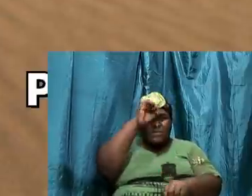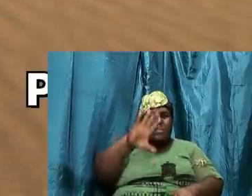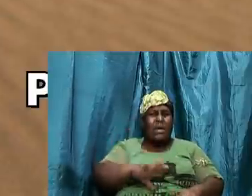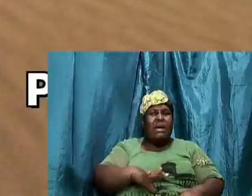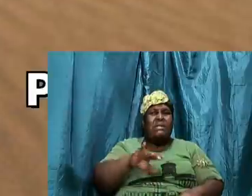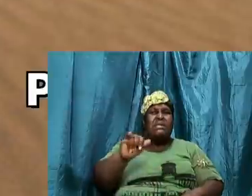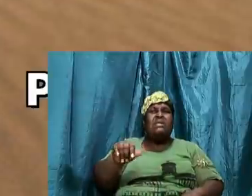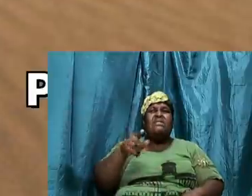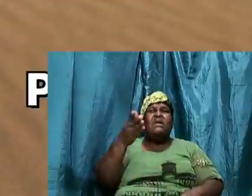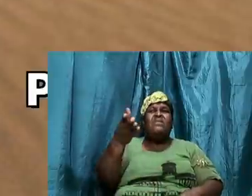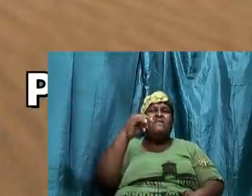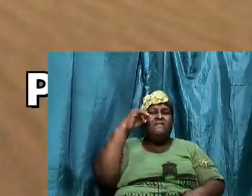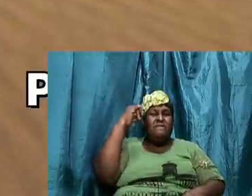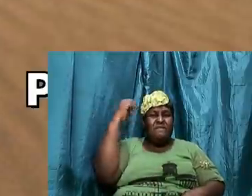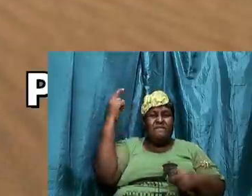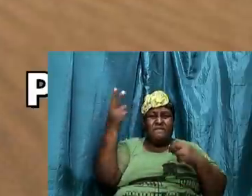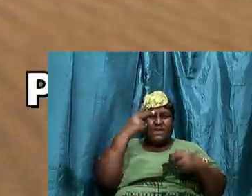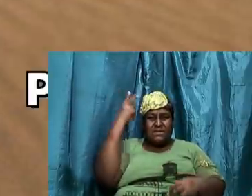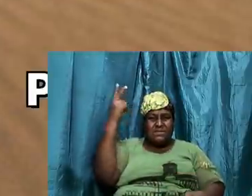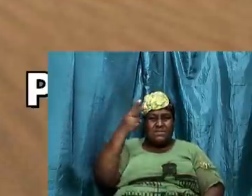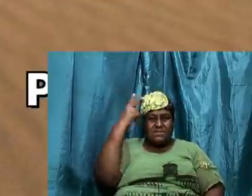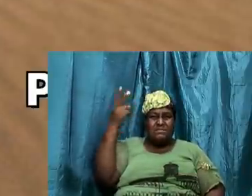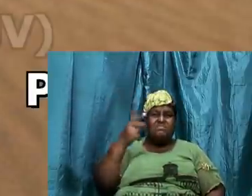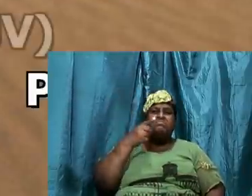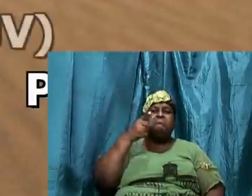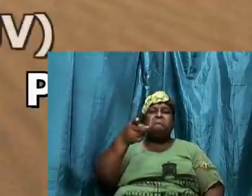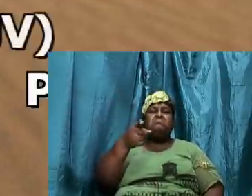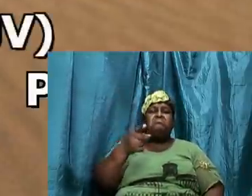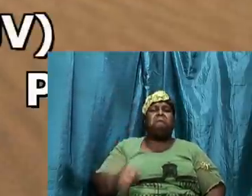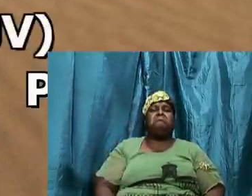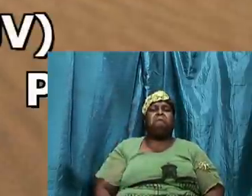man that thou visitest him.